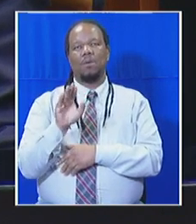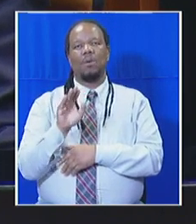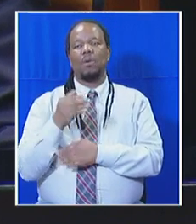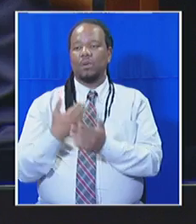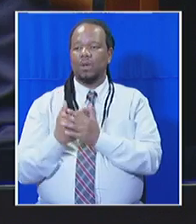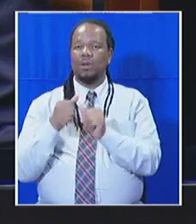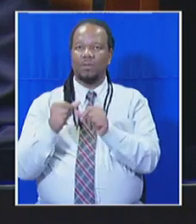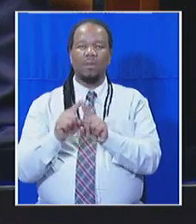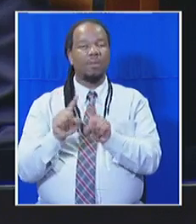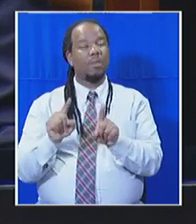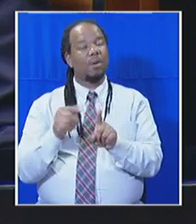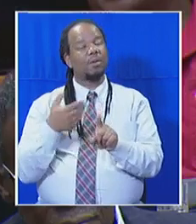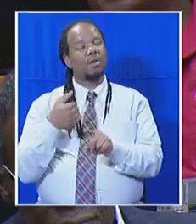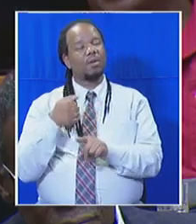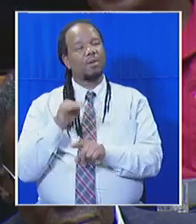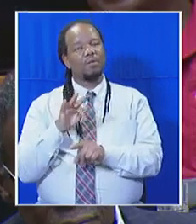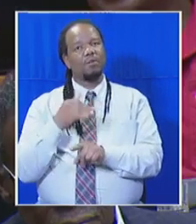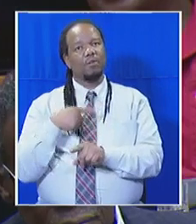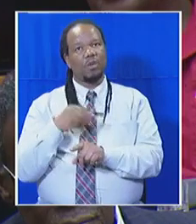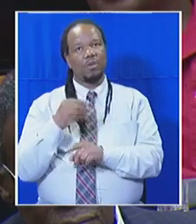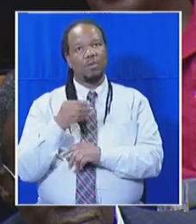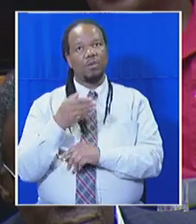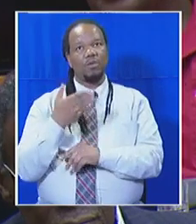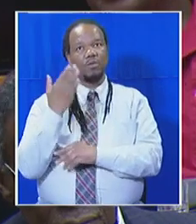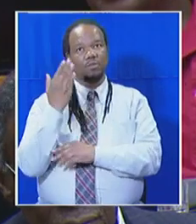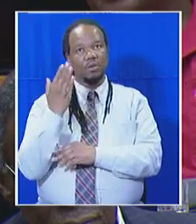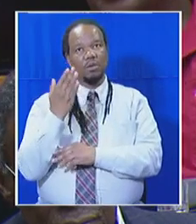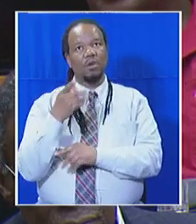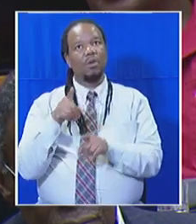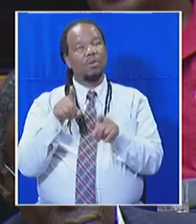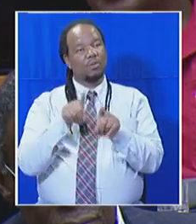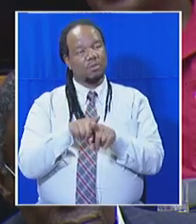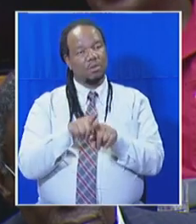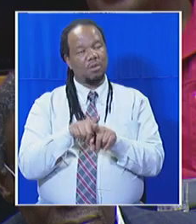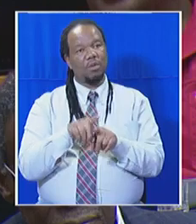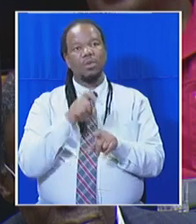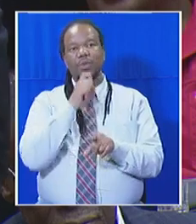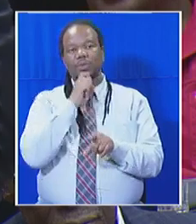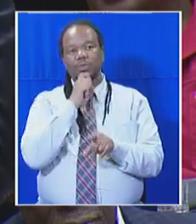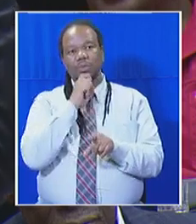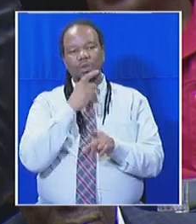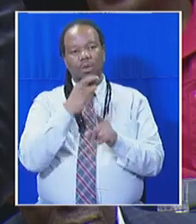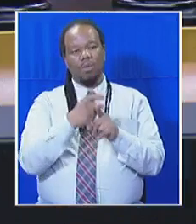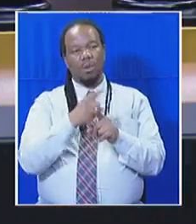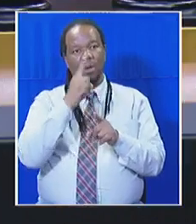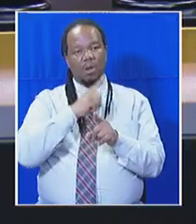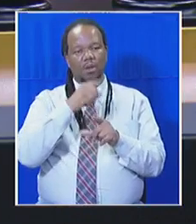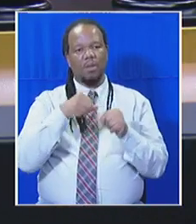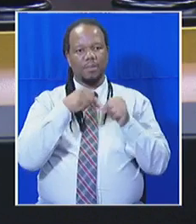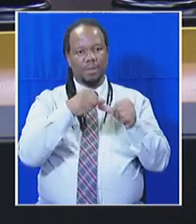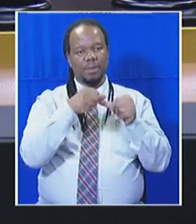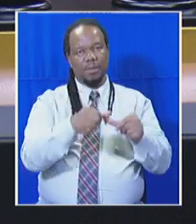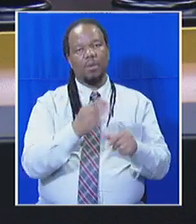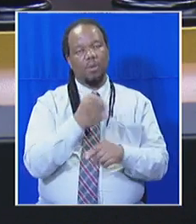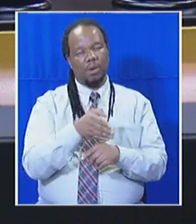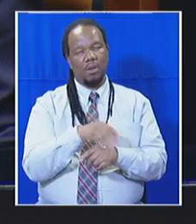speak and want to reflect the fact that they are lying, we'll consistently use that word consistent with what You see, Stone Honorable, has